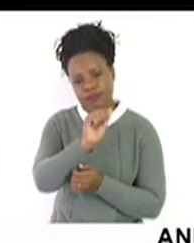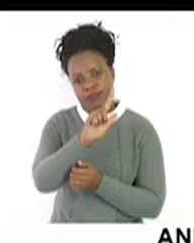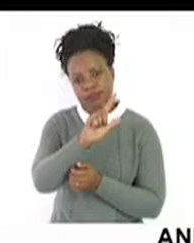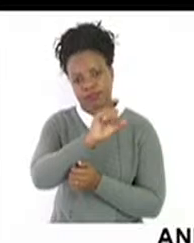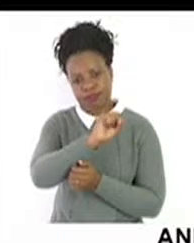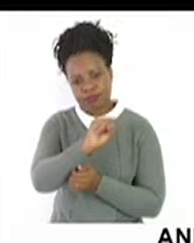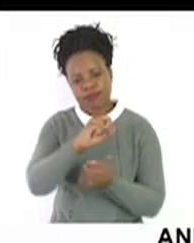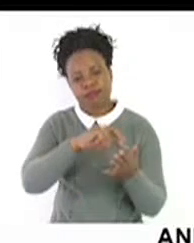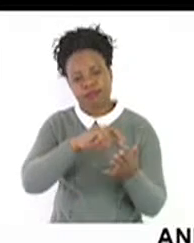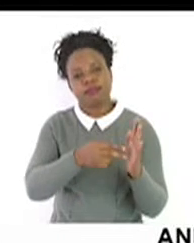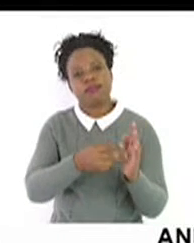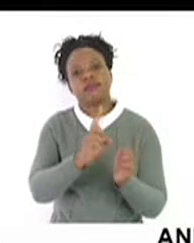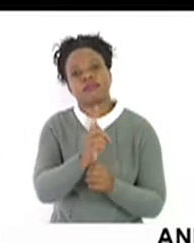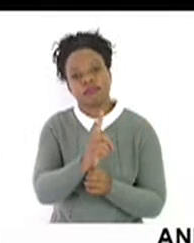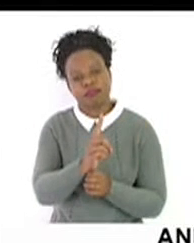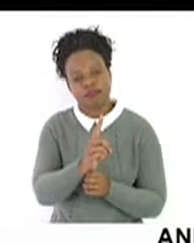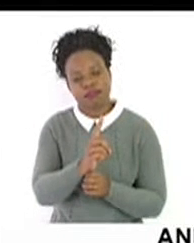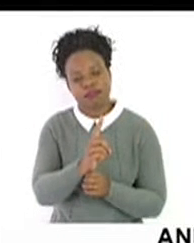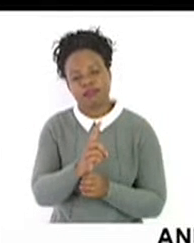Plurals means many